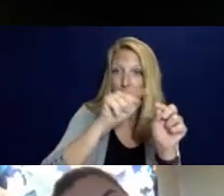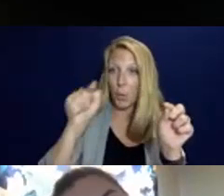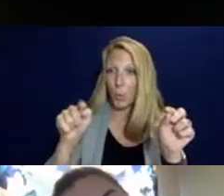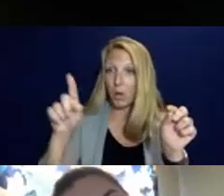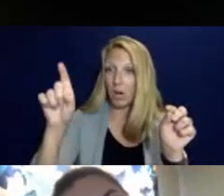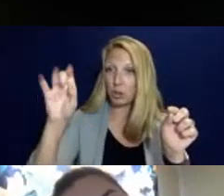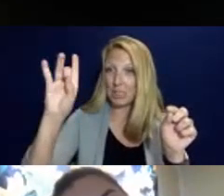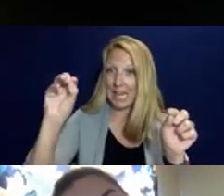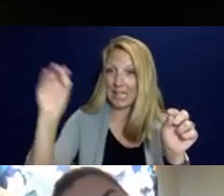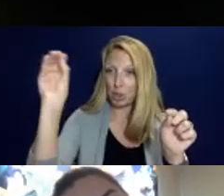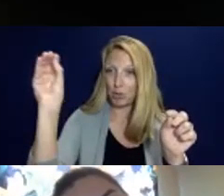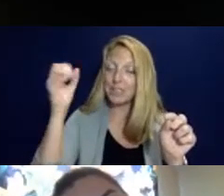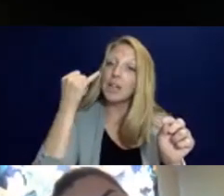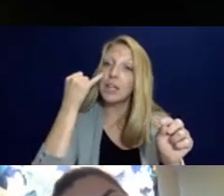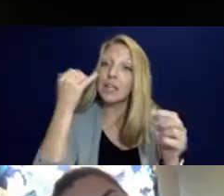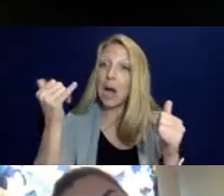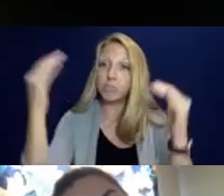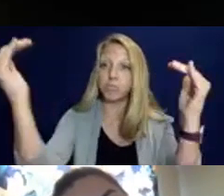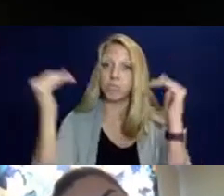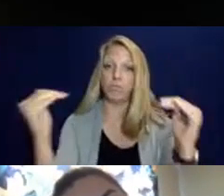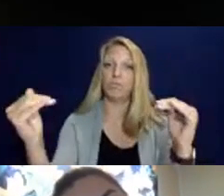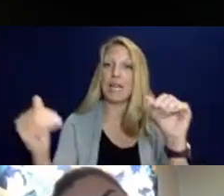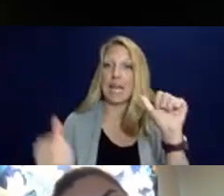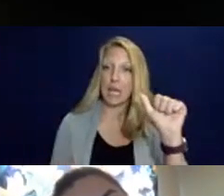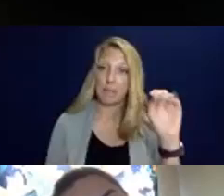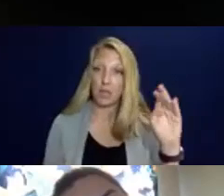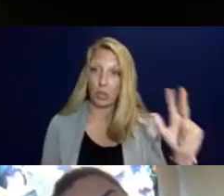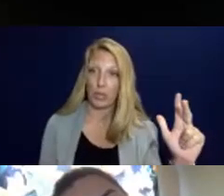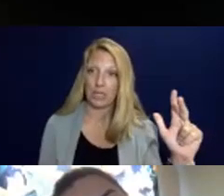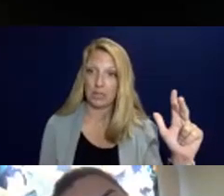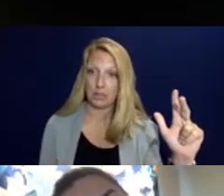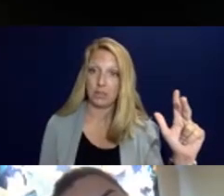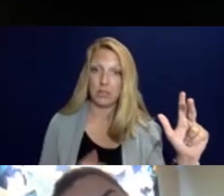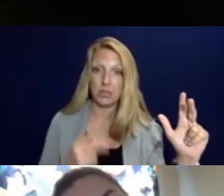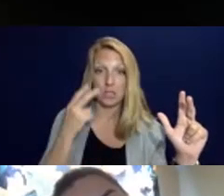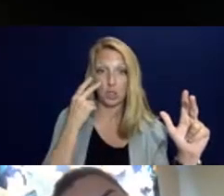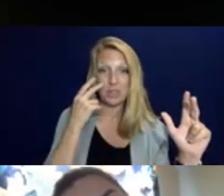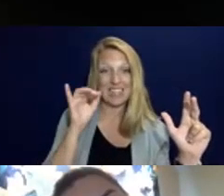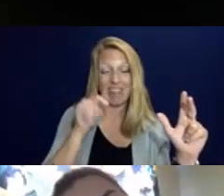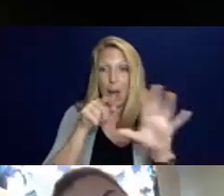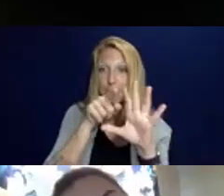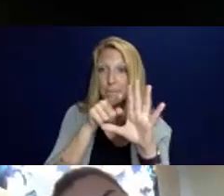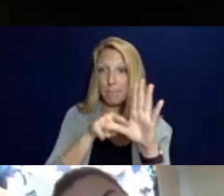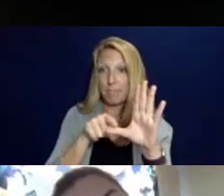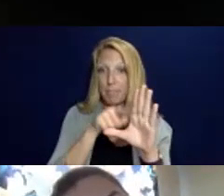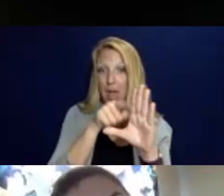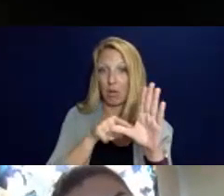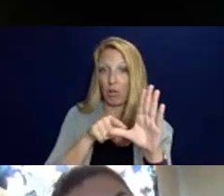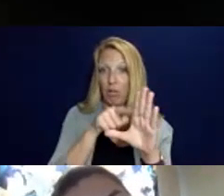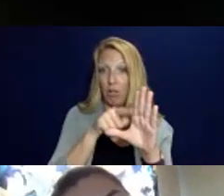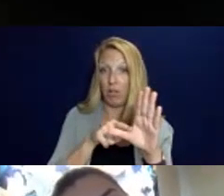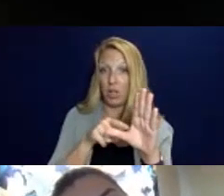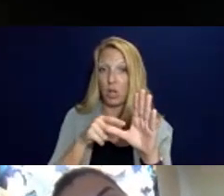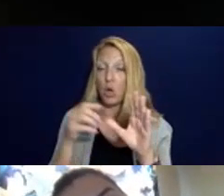AB3, okay, you can see that that bond angle again represents the distance between